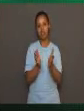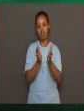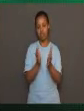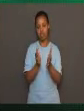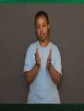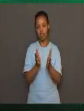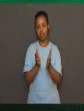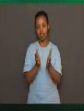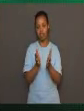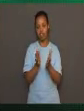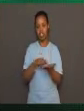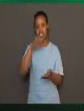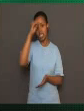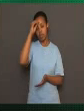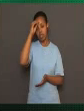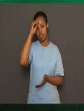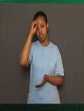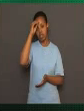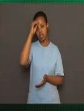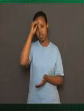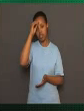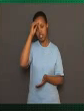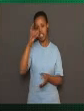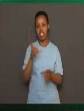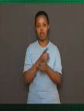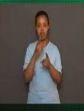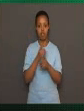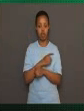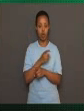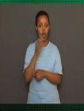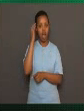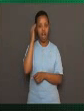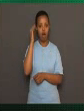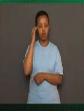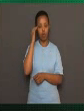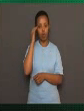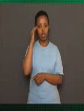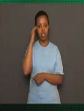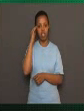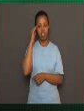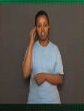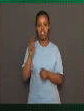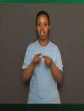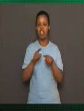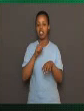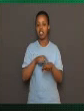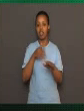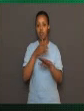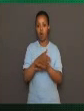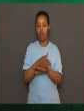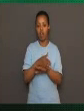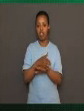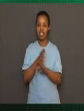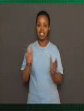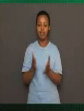Latent learning occurs when the brain acquires knowledge at a certain time without